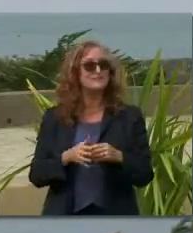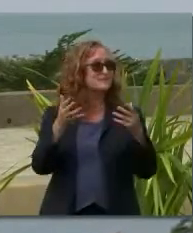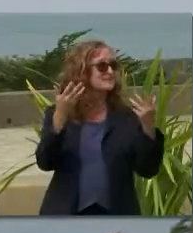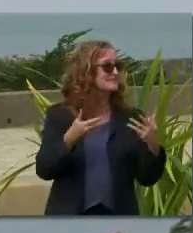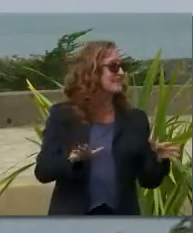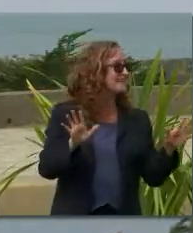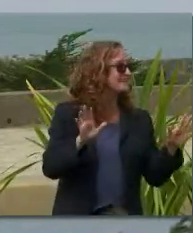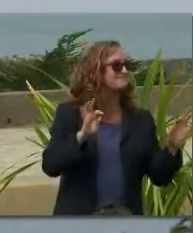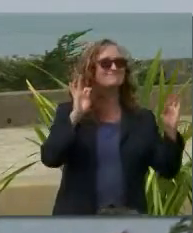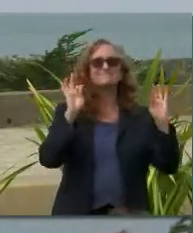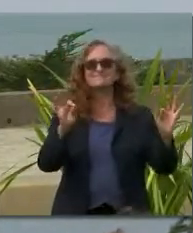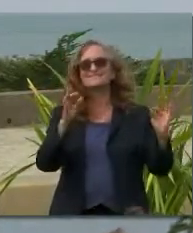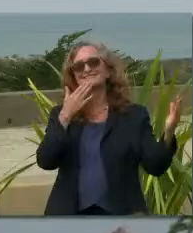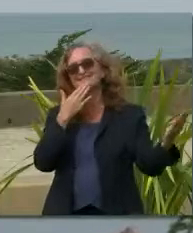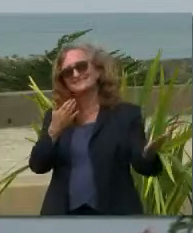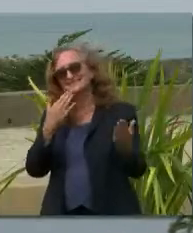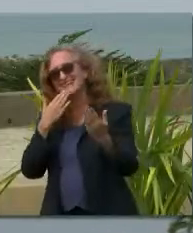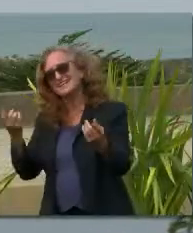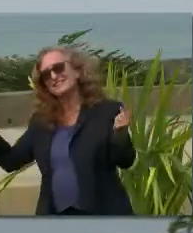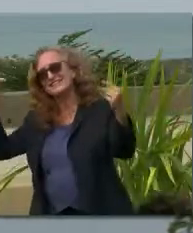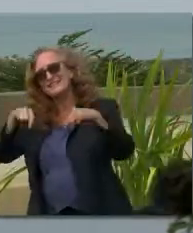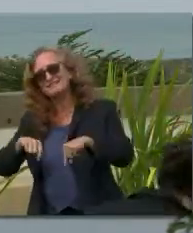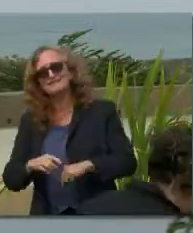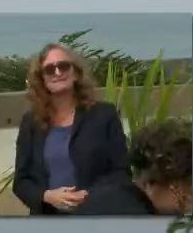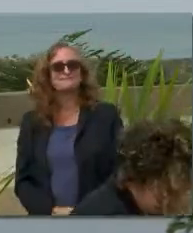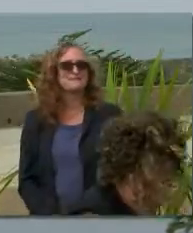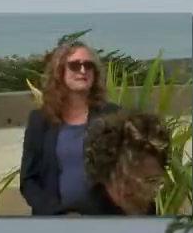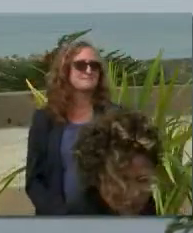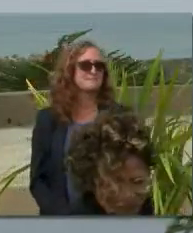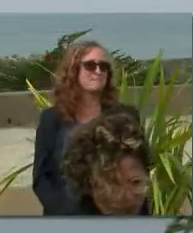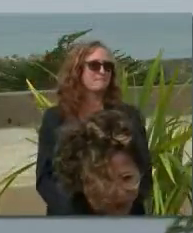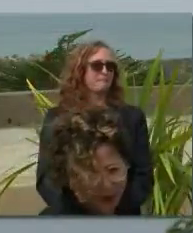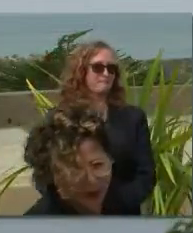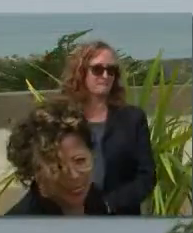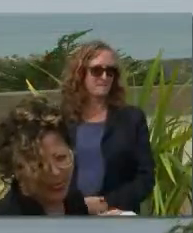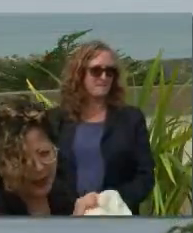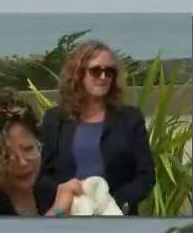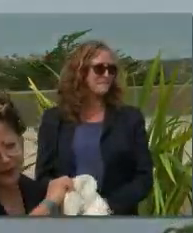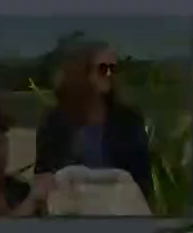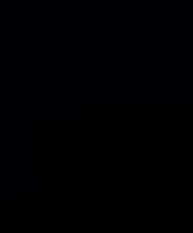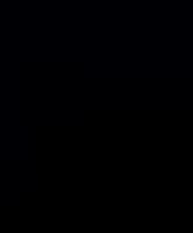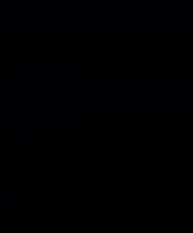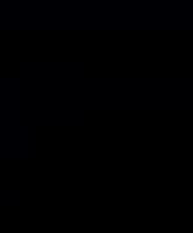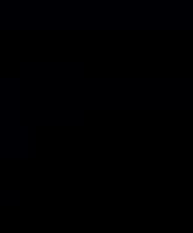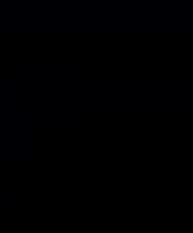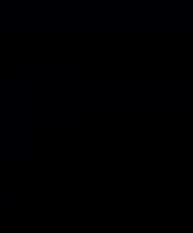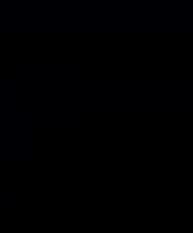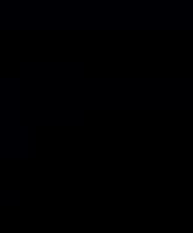all again very, very much for taking the time to be out here. Well done, everybody. Thank you. You got a nice state here.